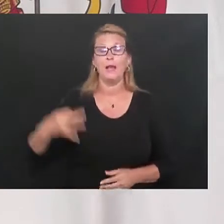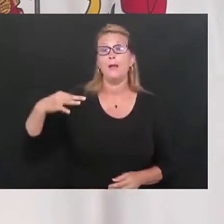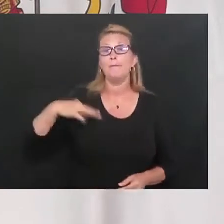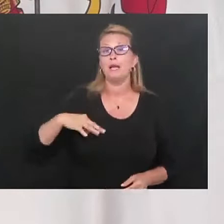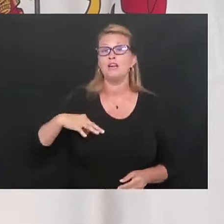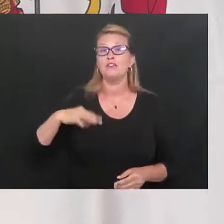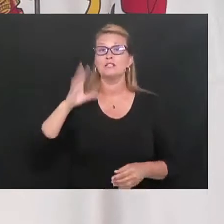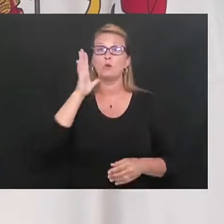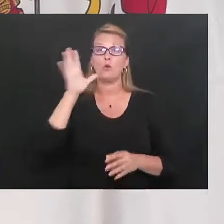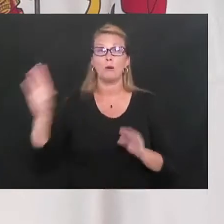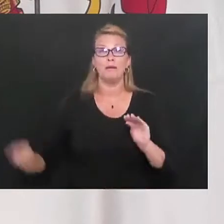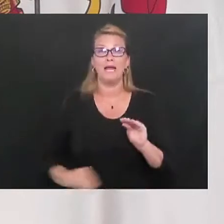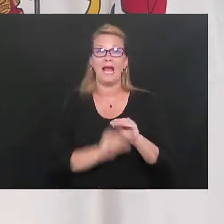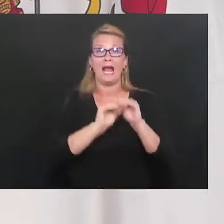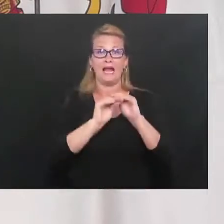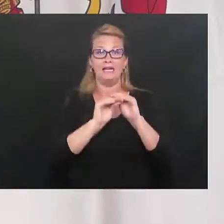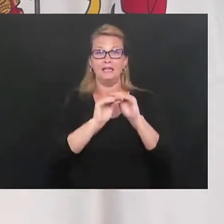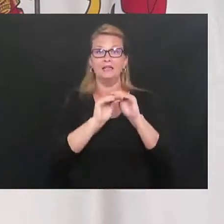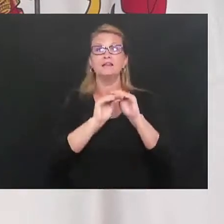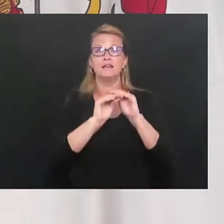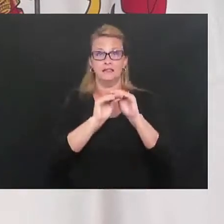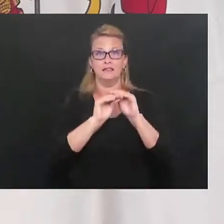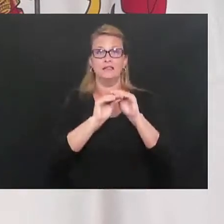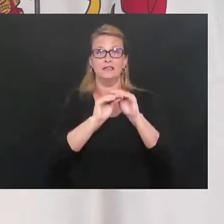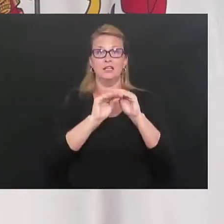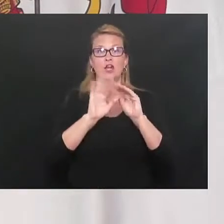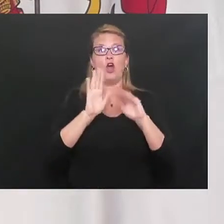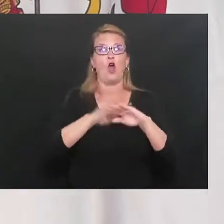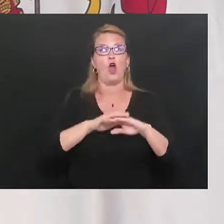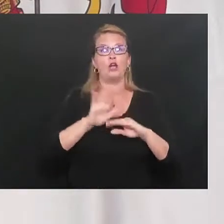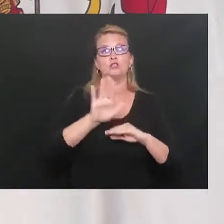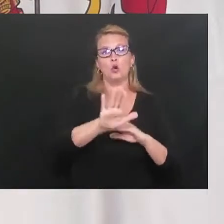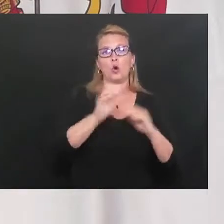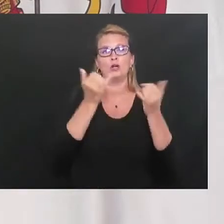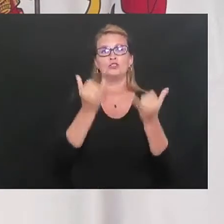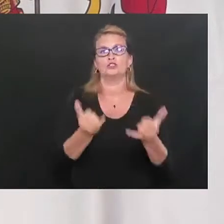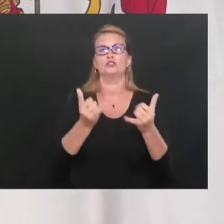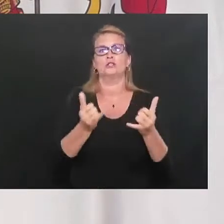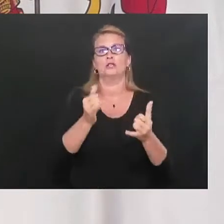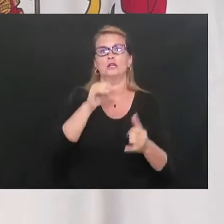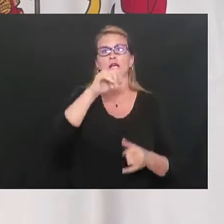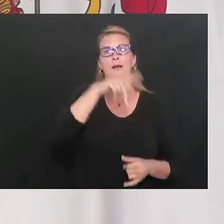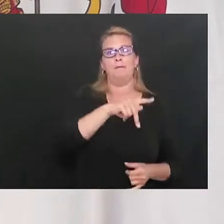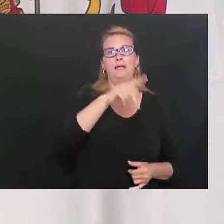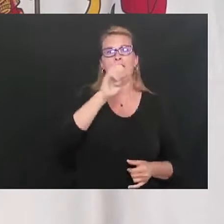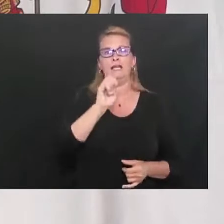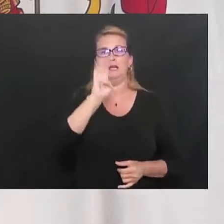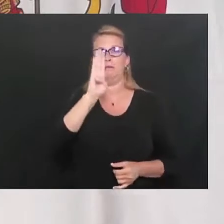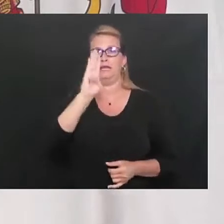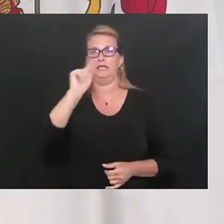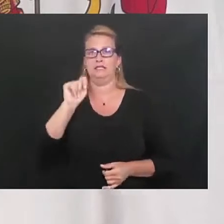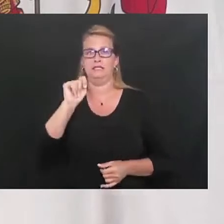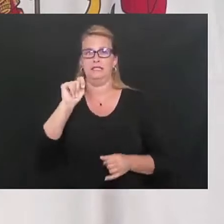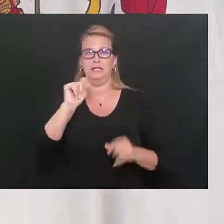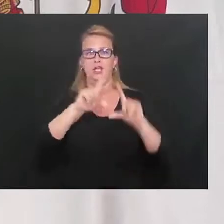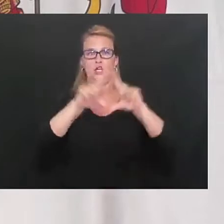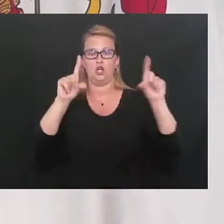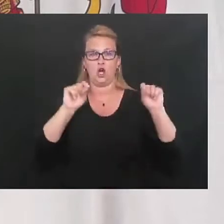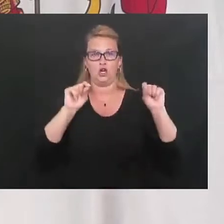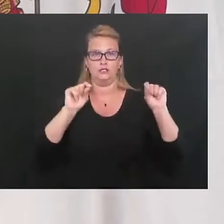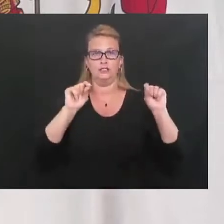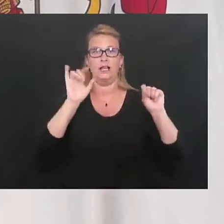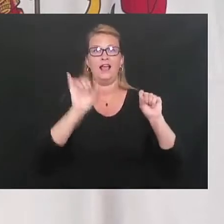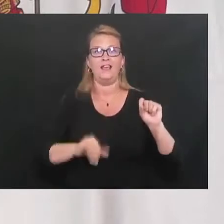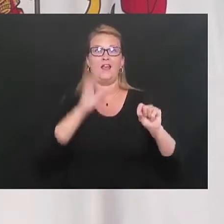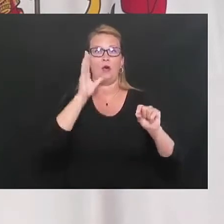be loaded onto existing PEBT cards that will be